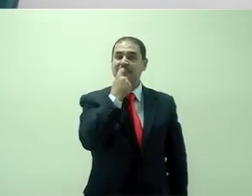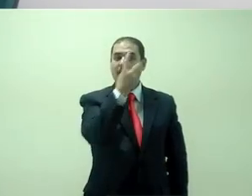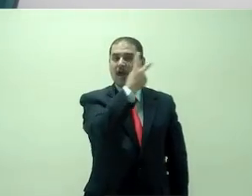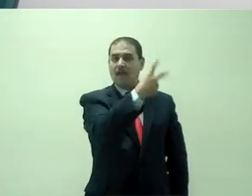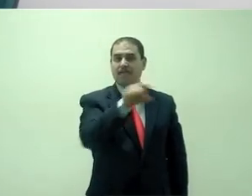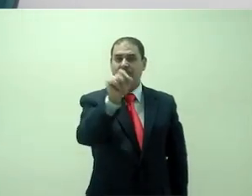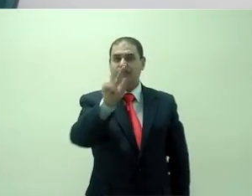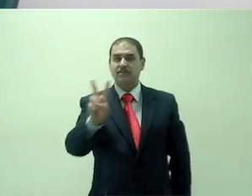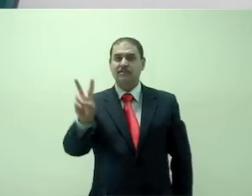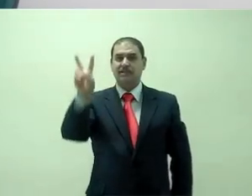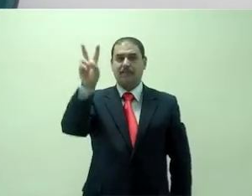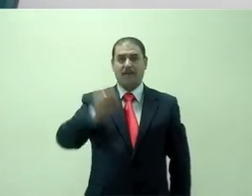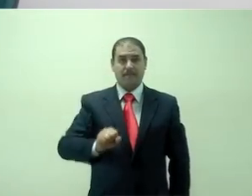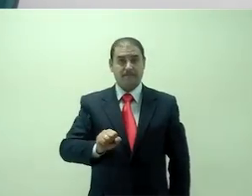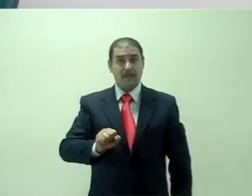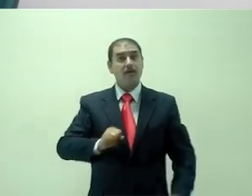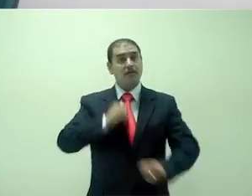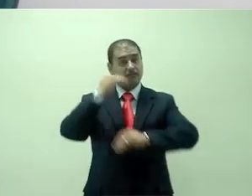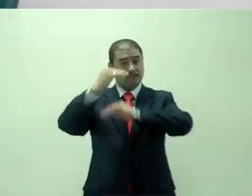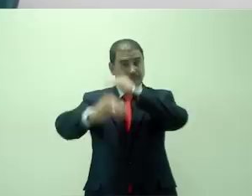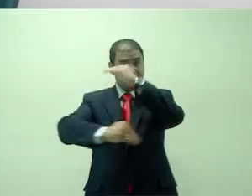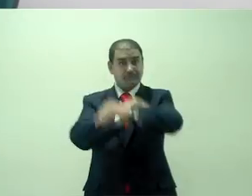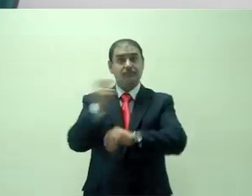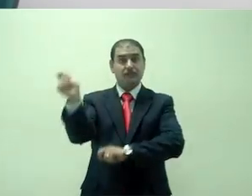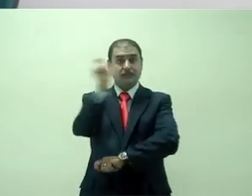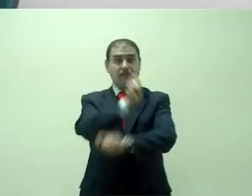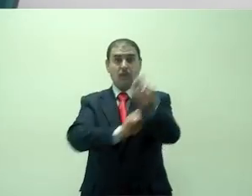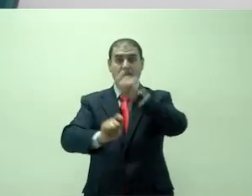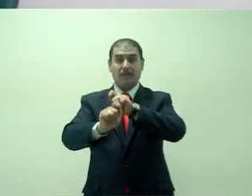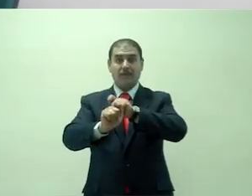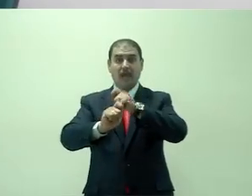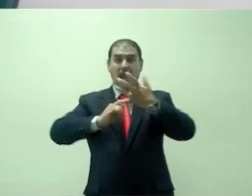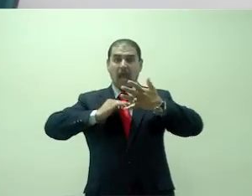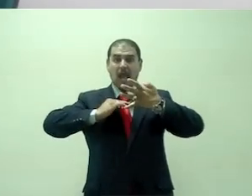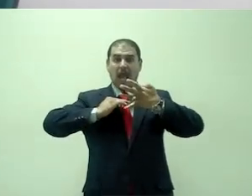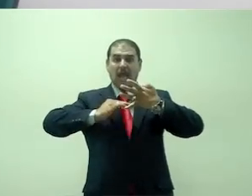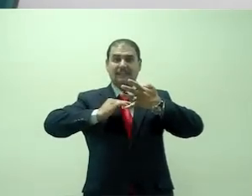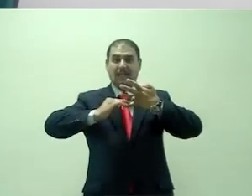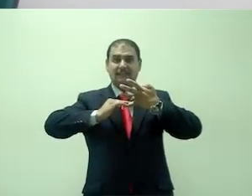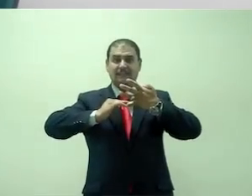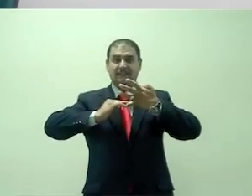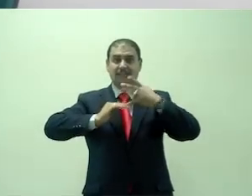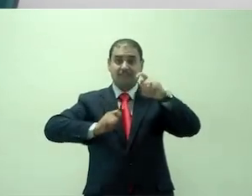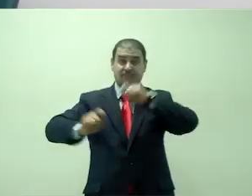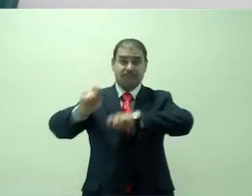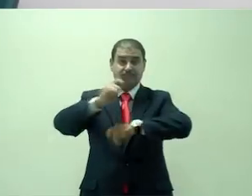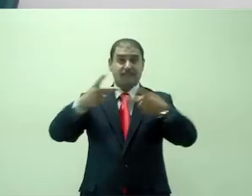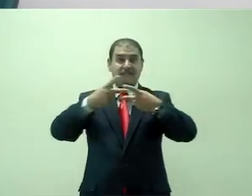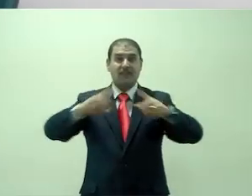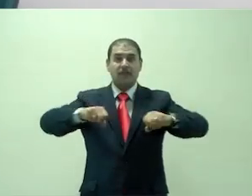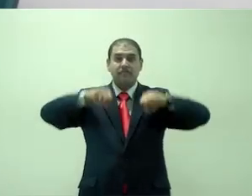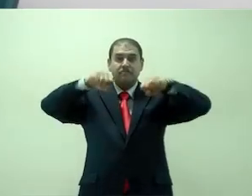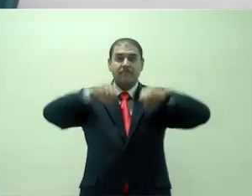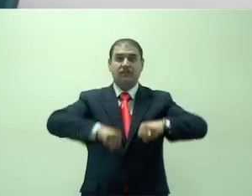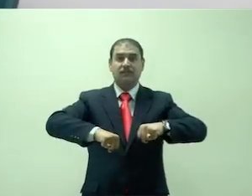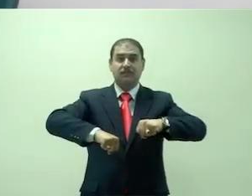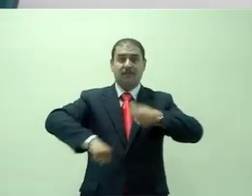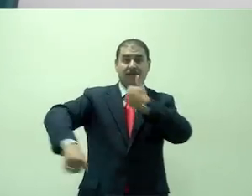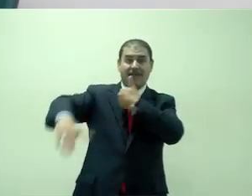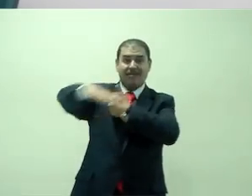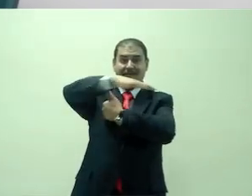nationally, we have His Majesty King Abdullah II called